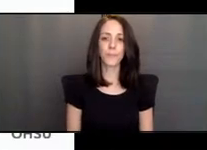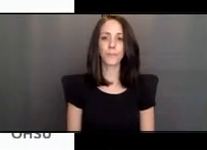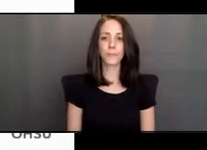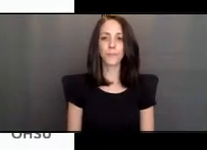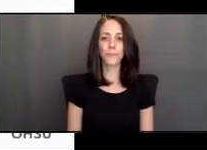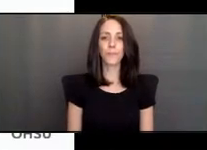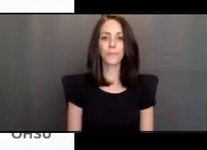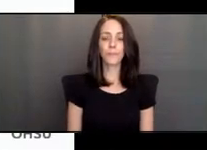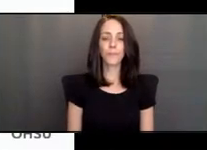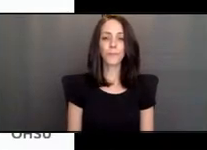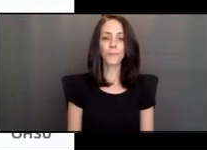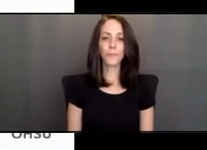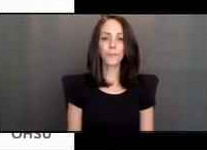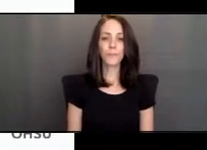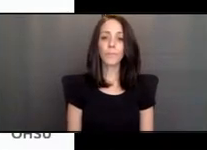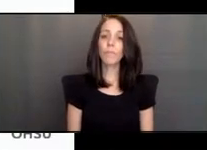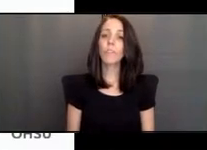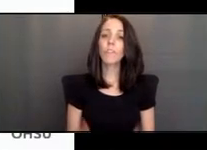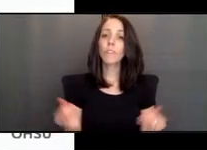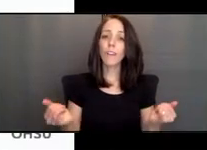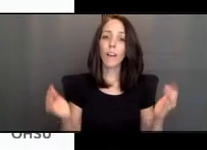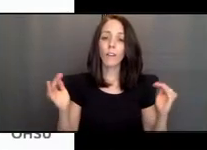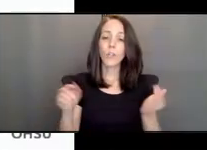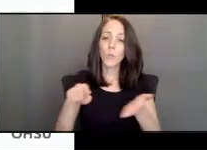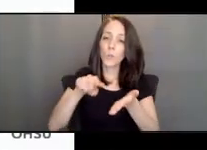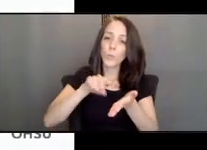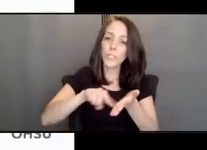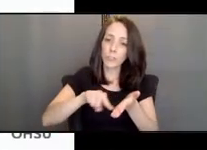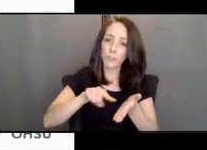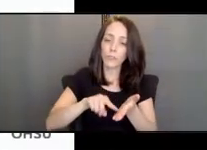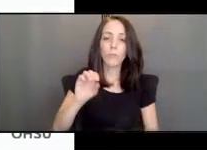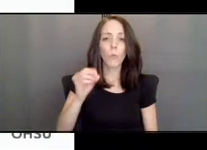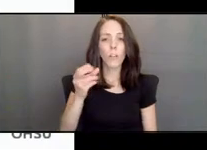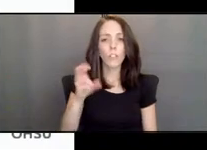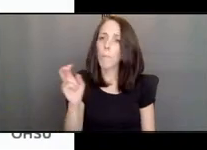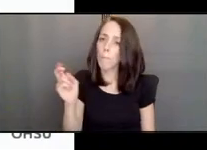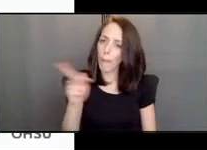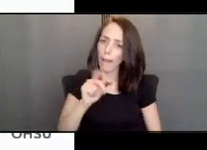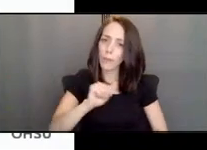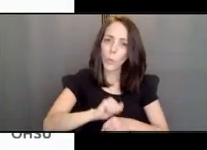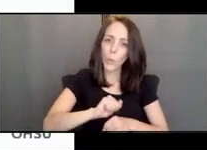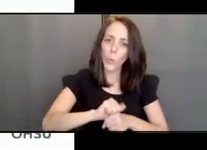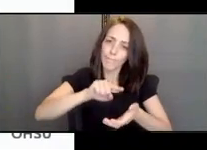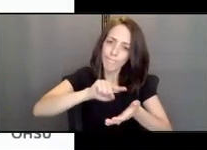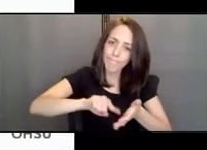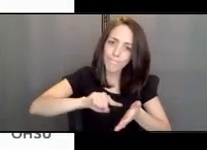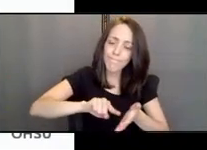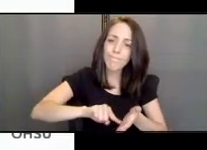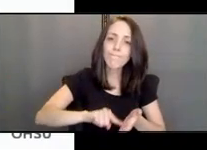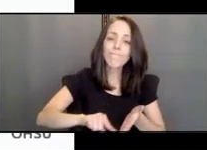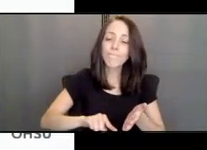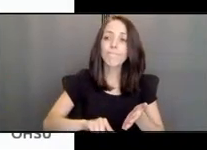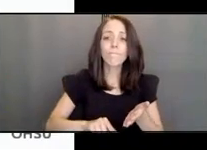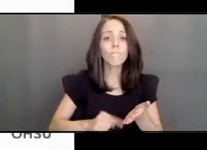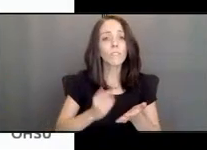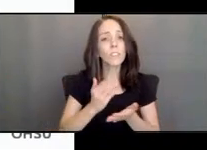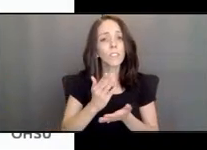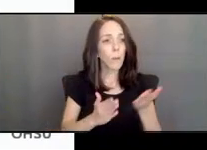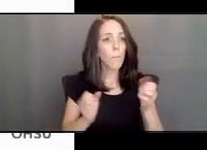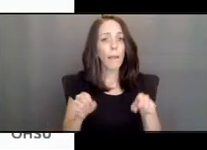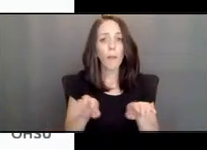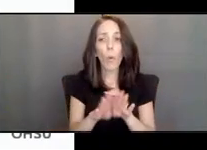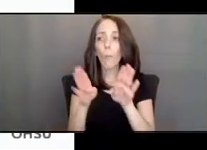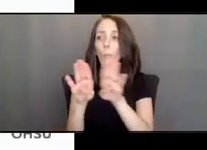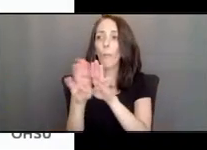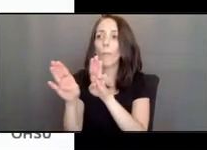In the research arena, OHSU will be getting back to work as modified operations are lifted in stages. Coming into